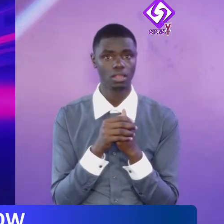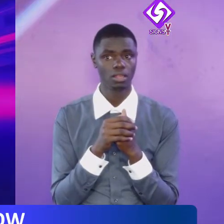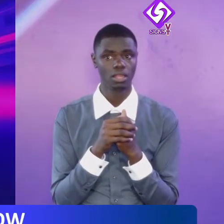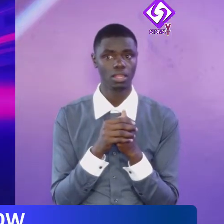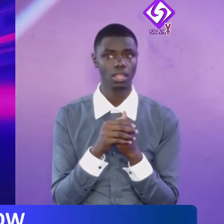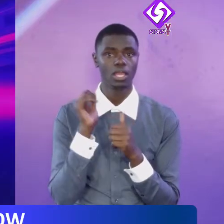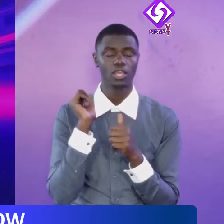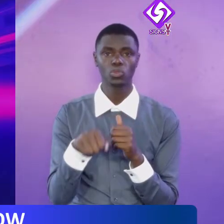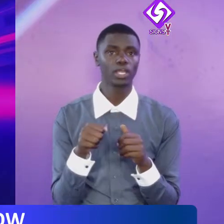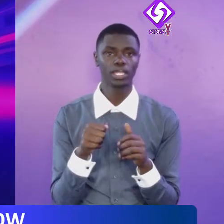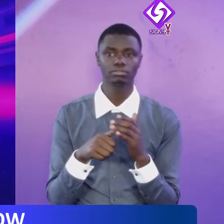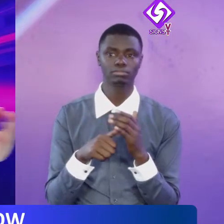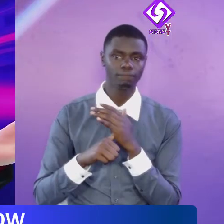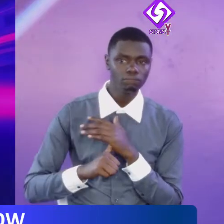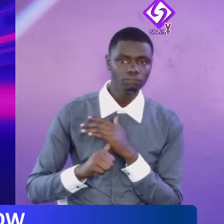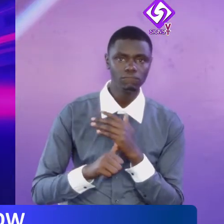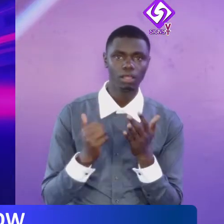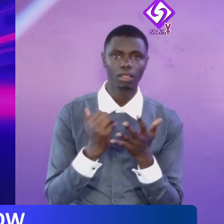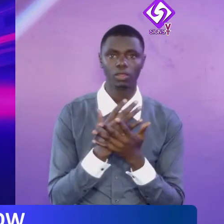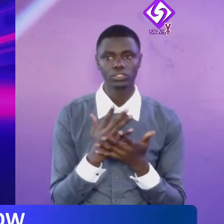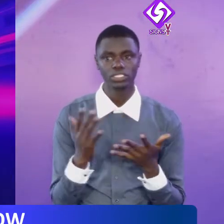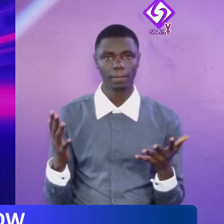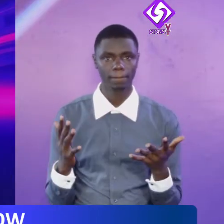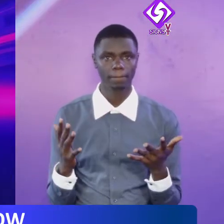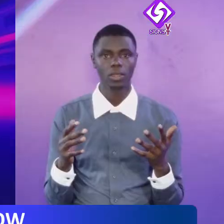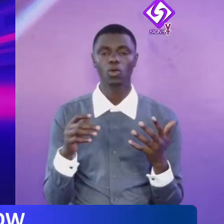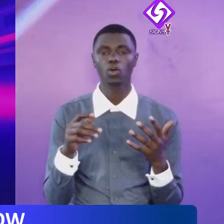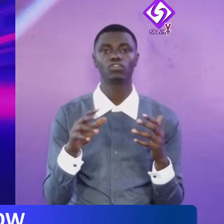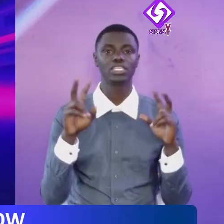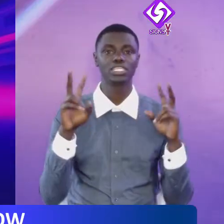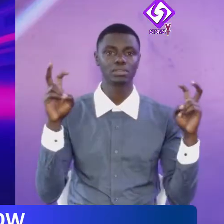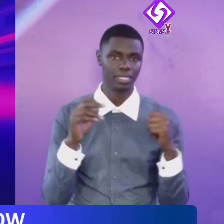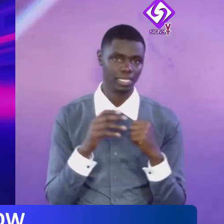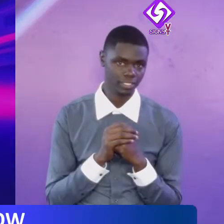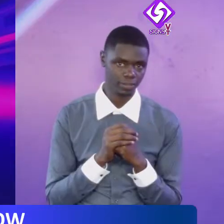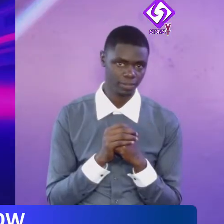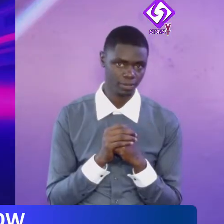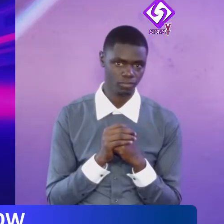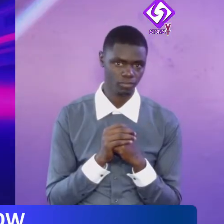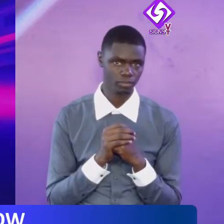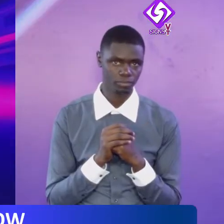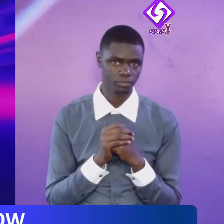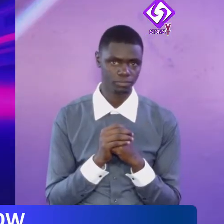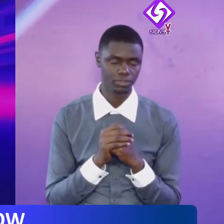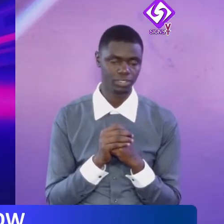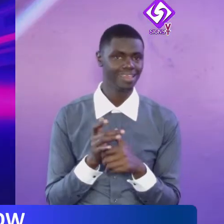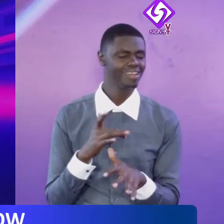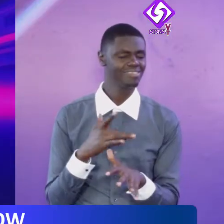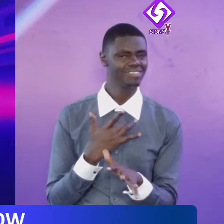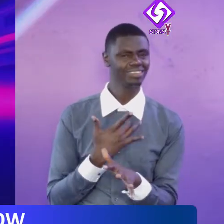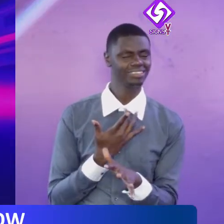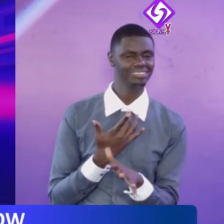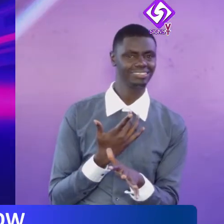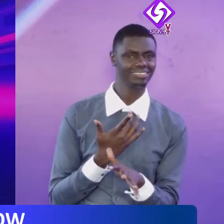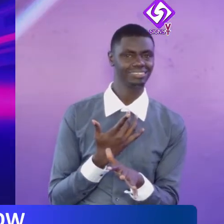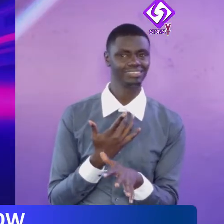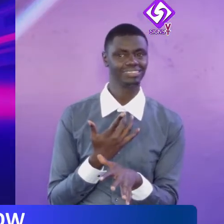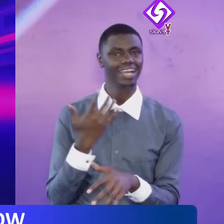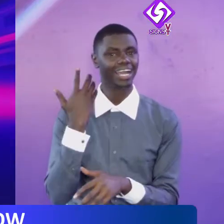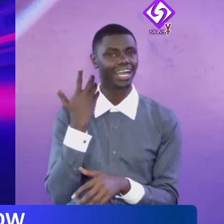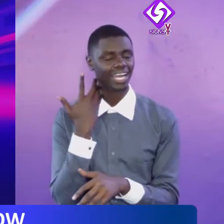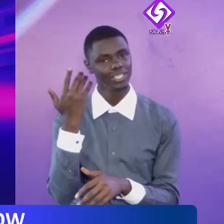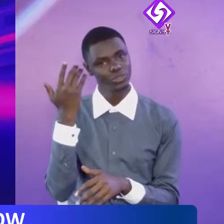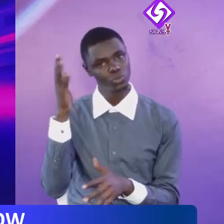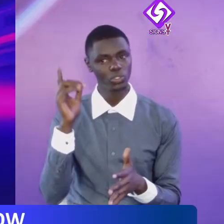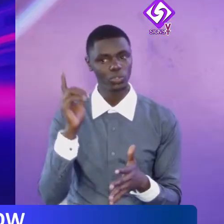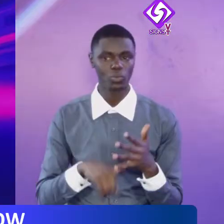hard hit on some of these matters, because I feel we really do not know what we